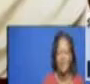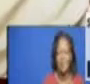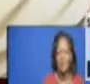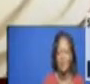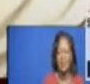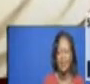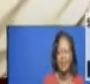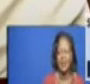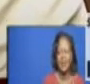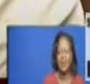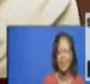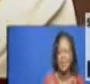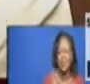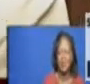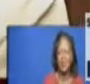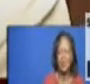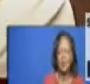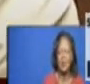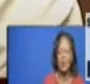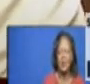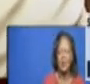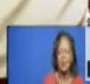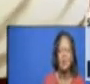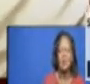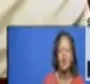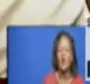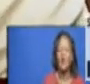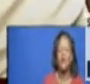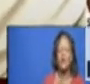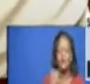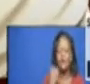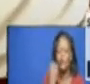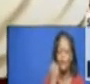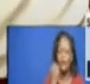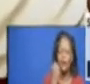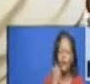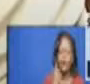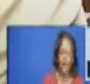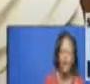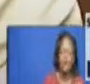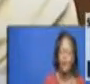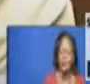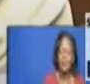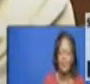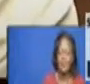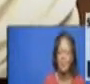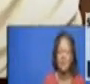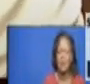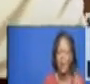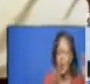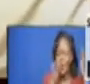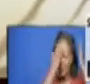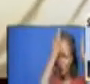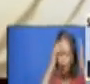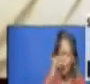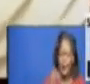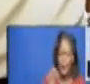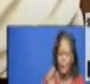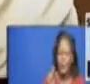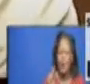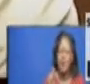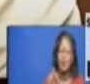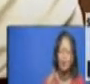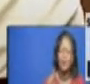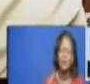1977 and joined A levels for 2 years, Bishop Gatimu Girls. It is from there,